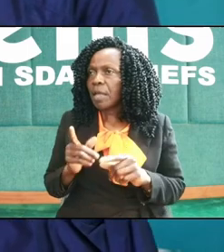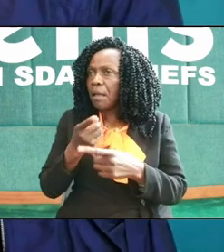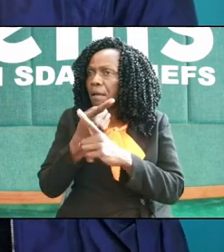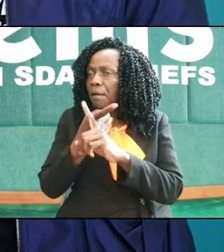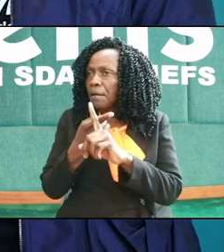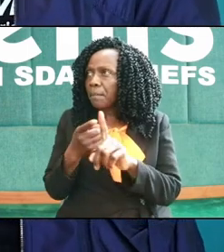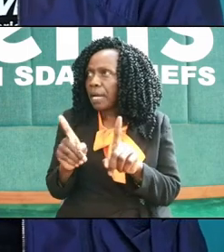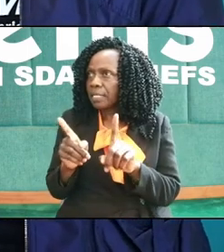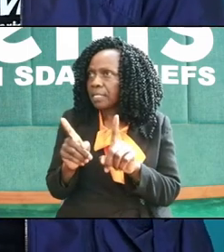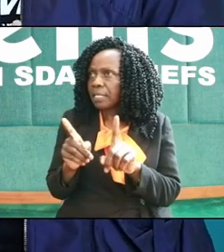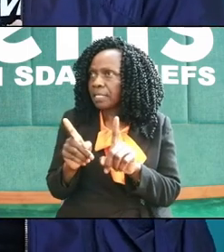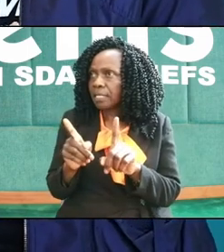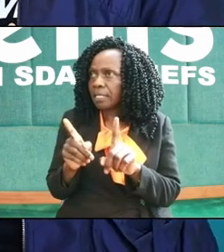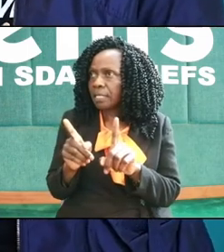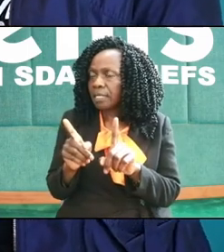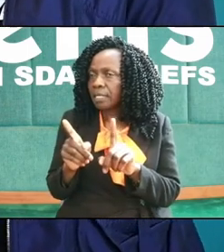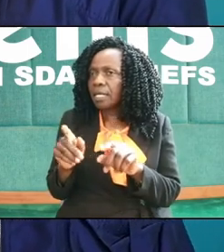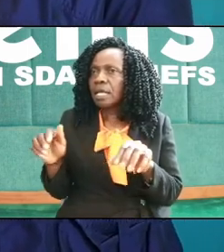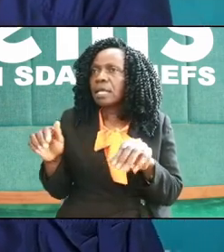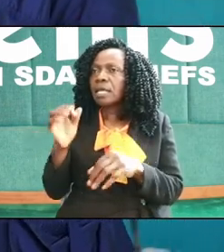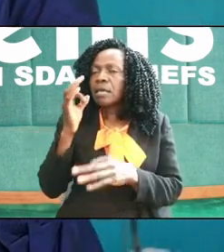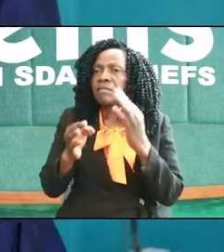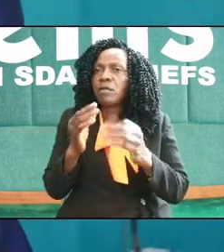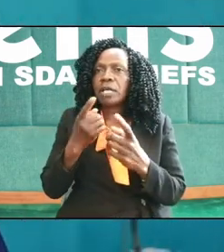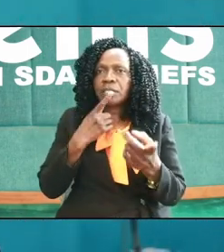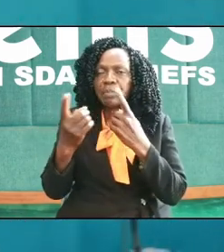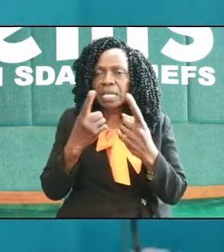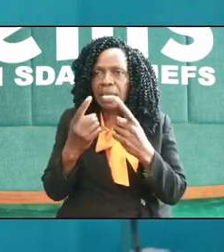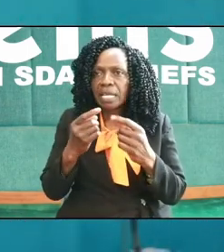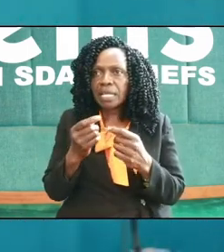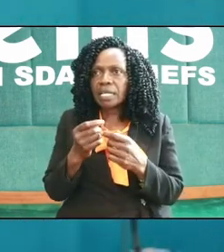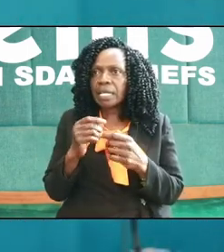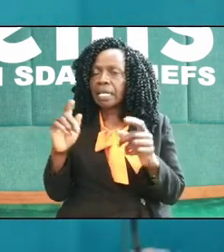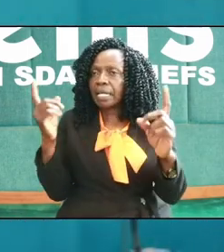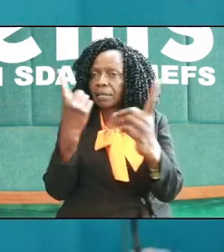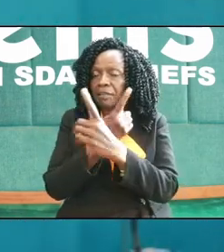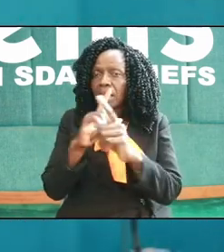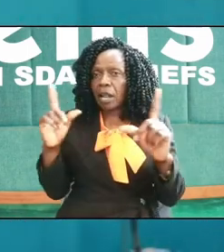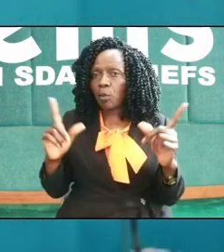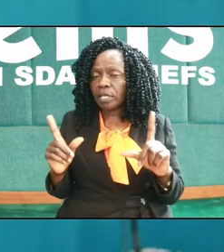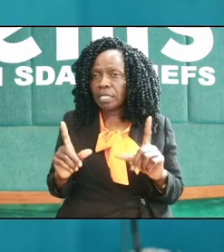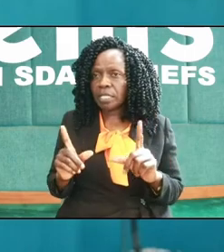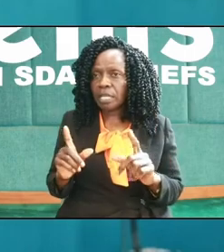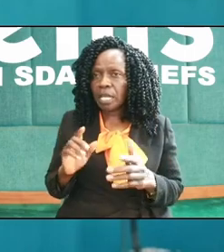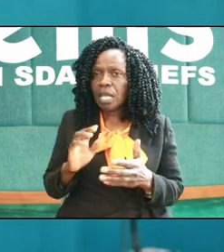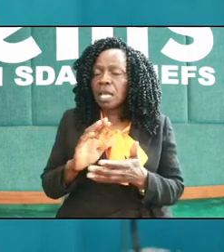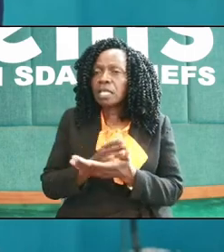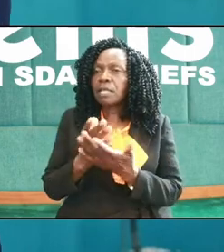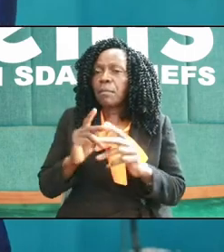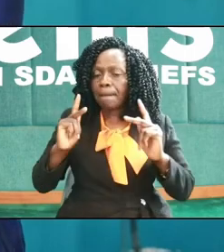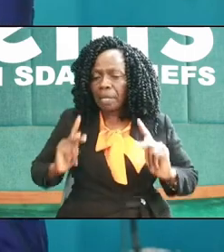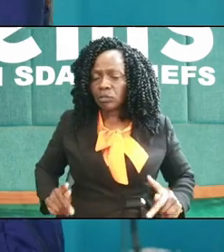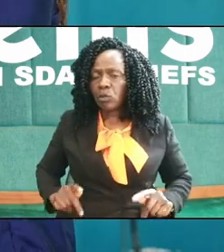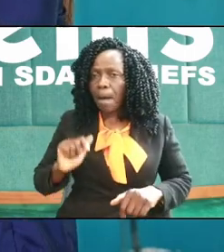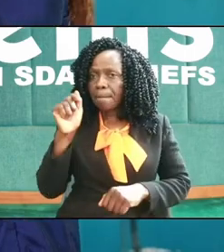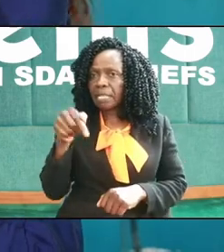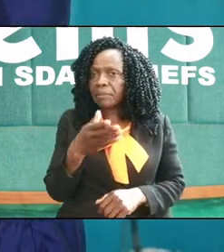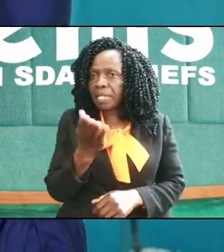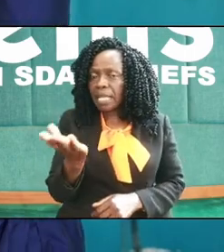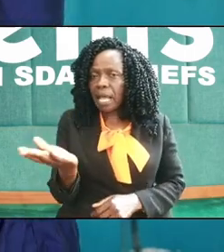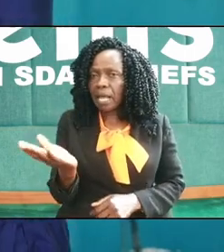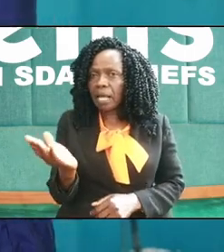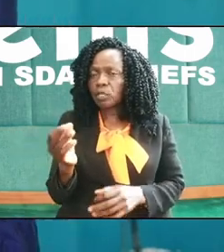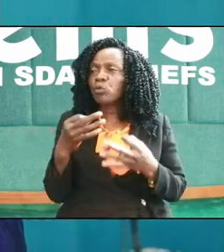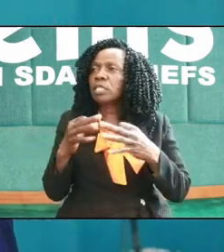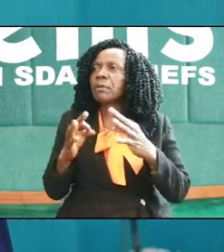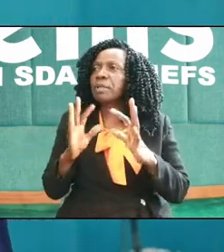prophesy. And if they were to speak in tongues, somebody must be there to interpret. So 1 Corinthians chapter 14,